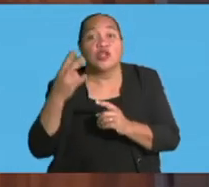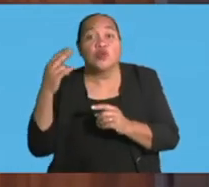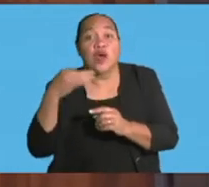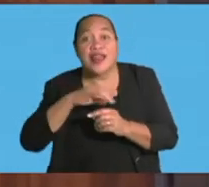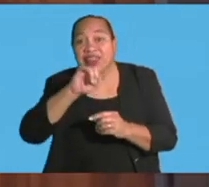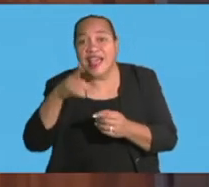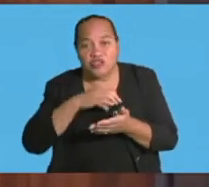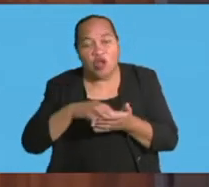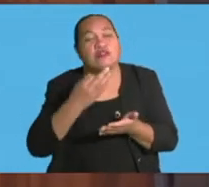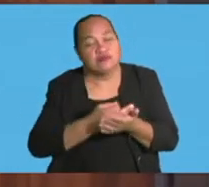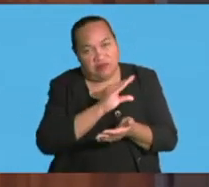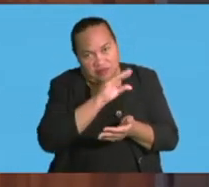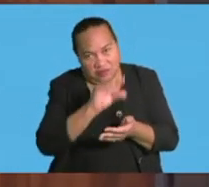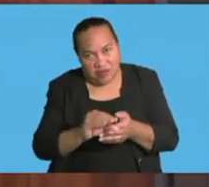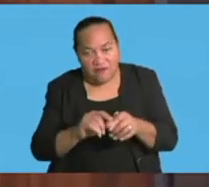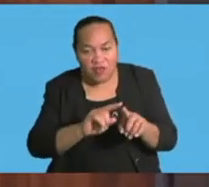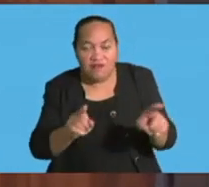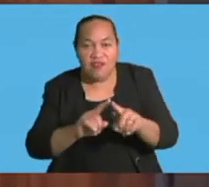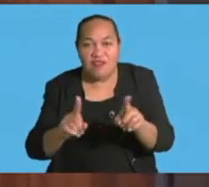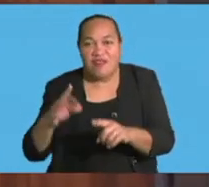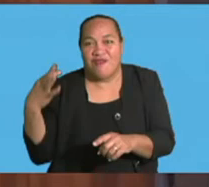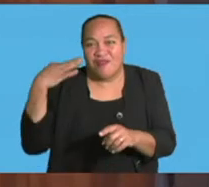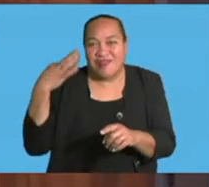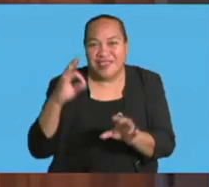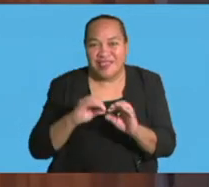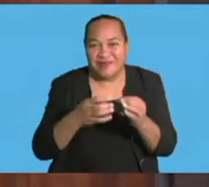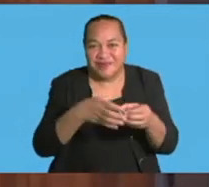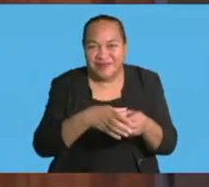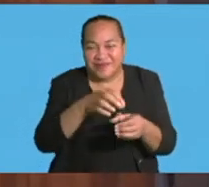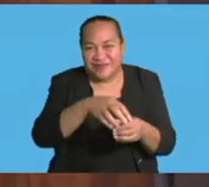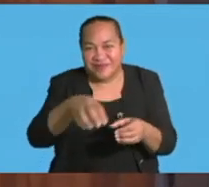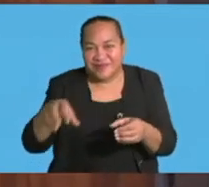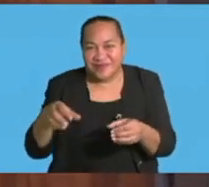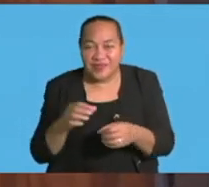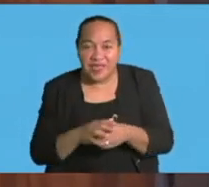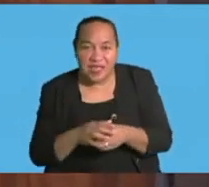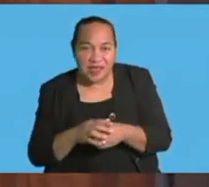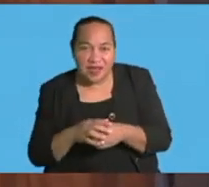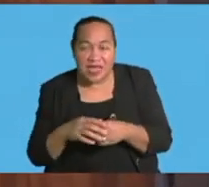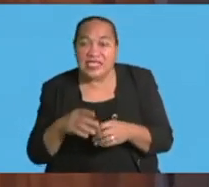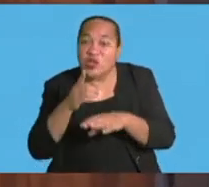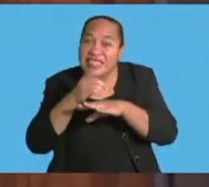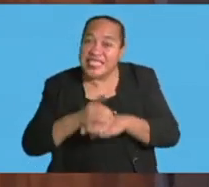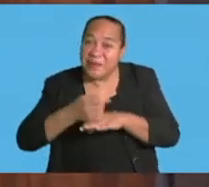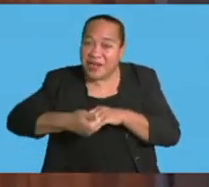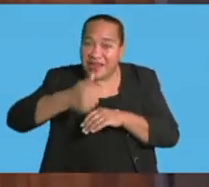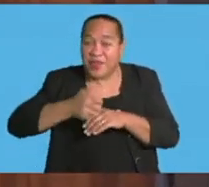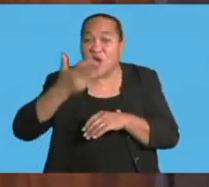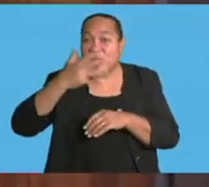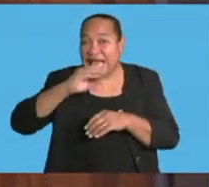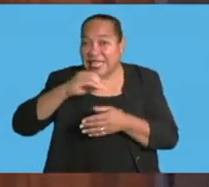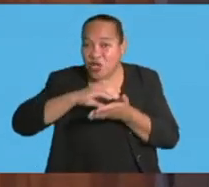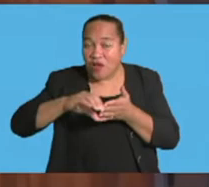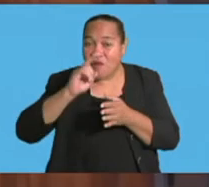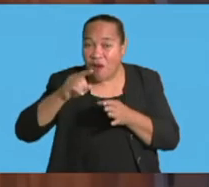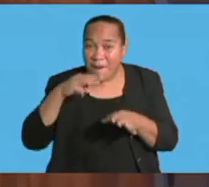$200,000 allocation for this initiative. Monthly social protection allowance, or better known as disability allowance, of $90 a month